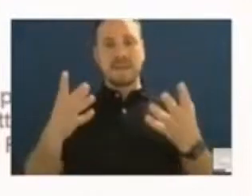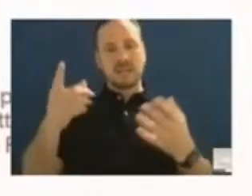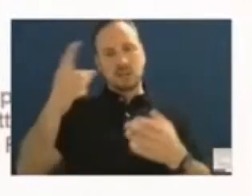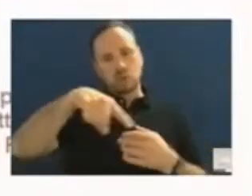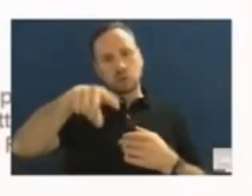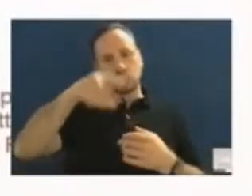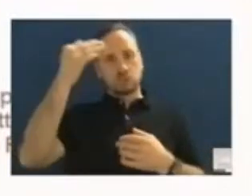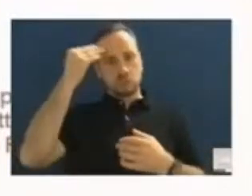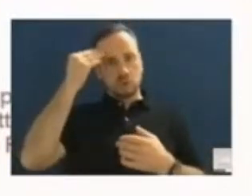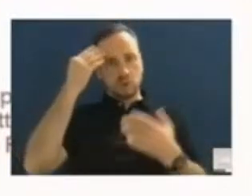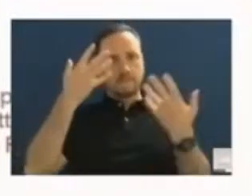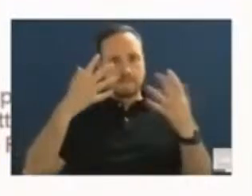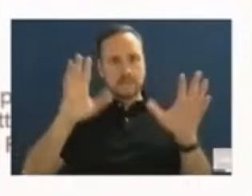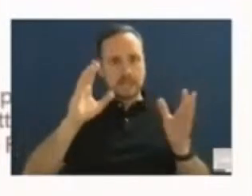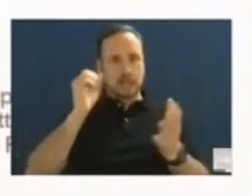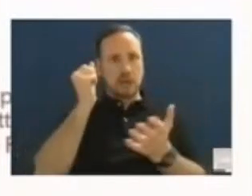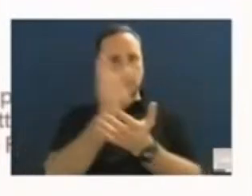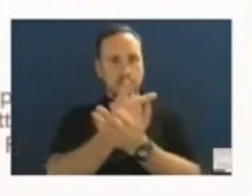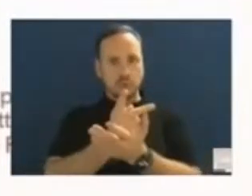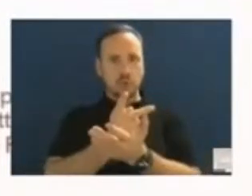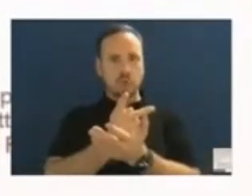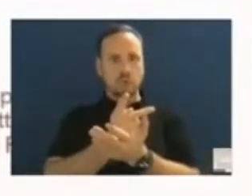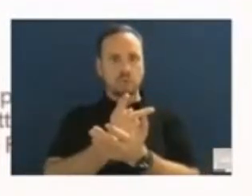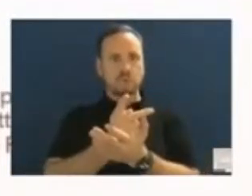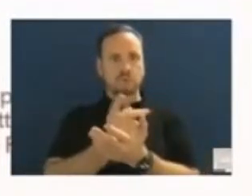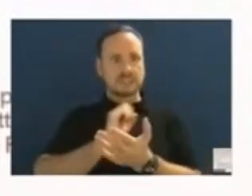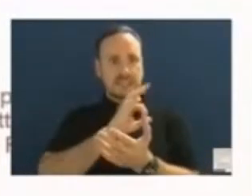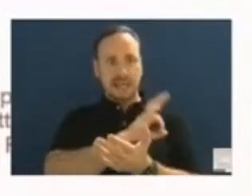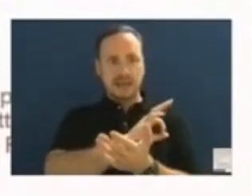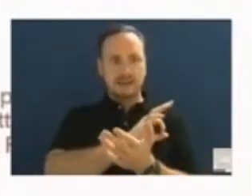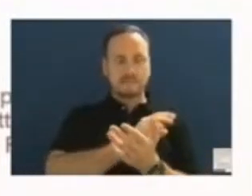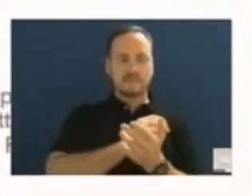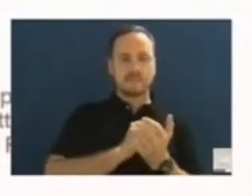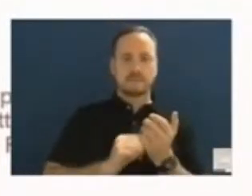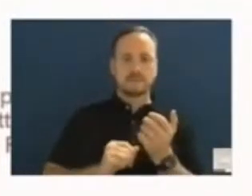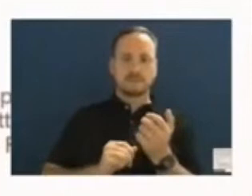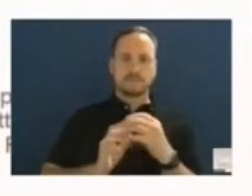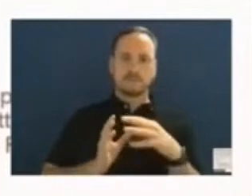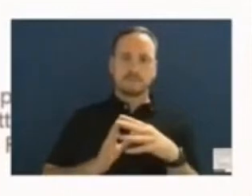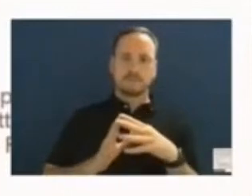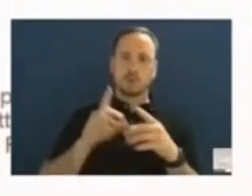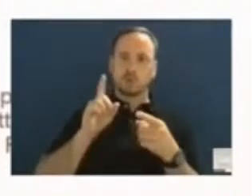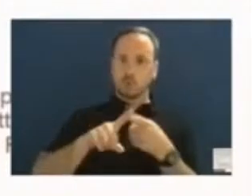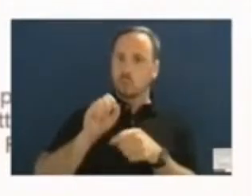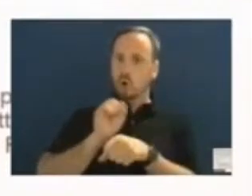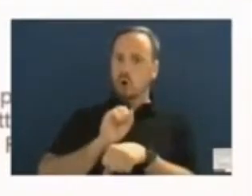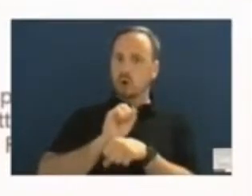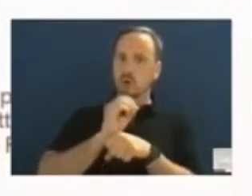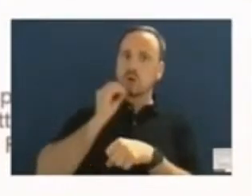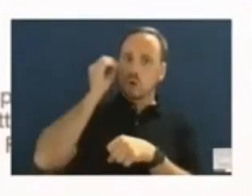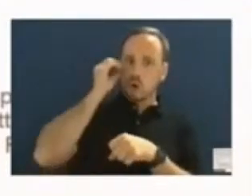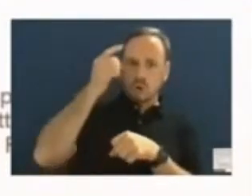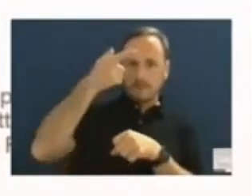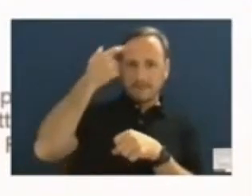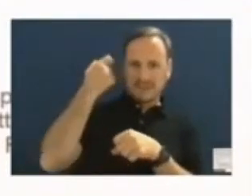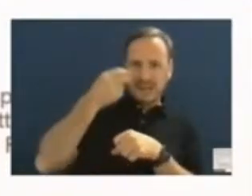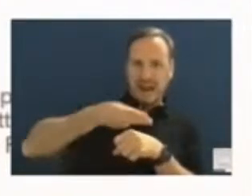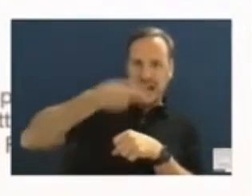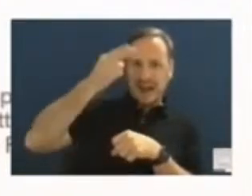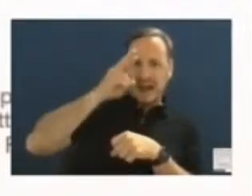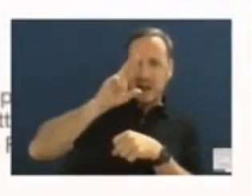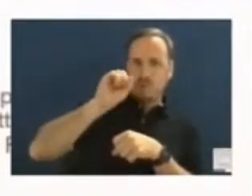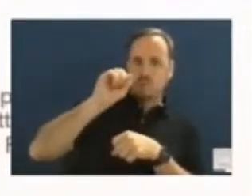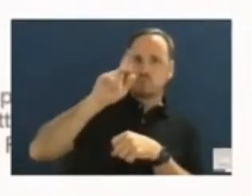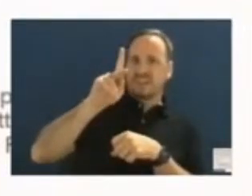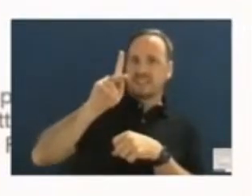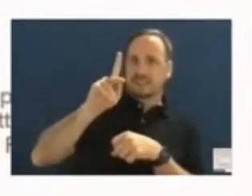staff across the board, both in central office and who are school-based, to work at home due to high-risk conditions. So,